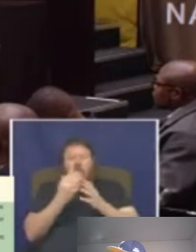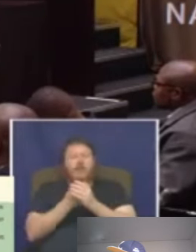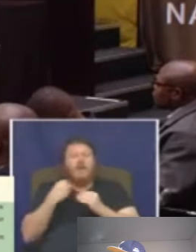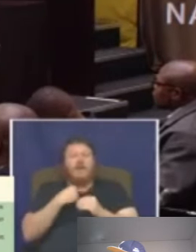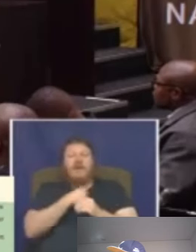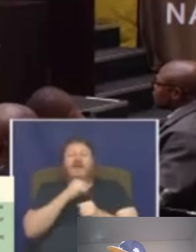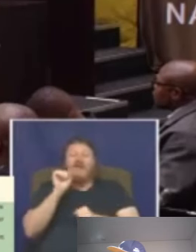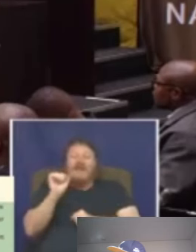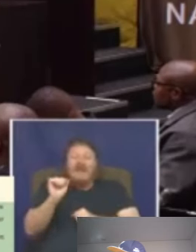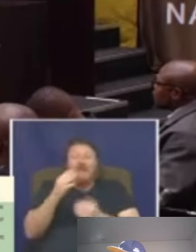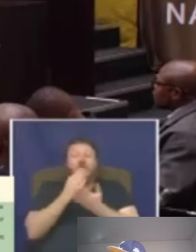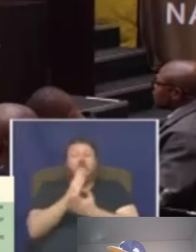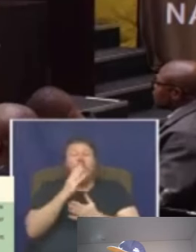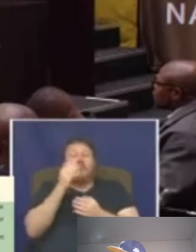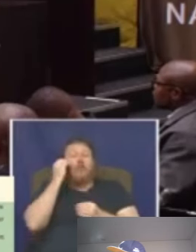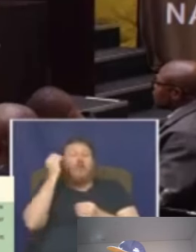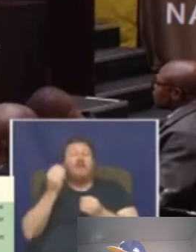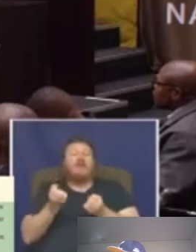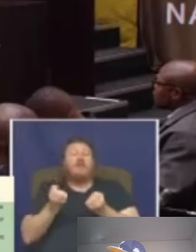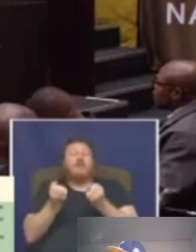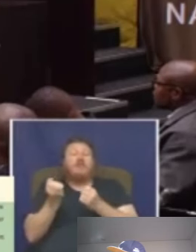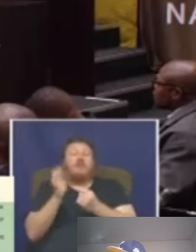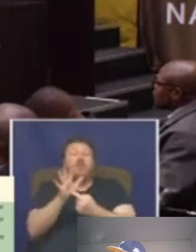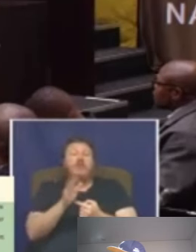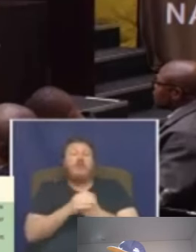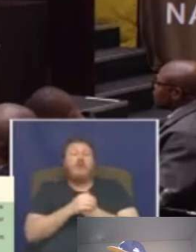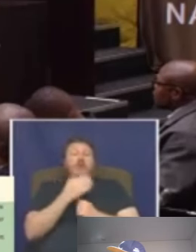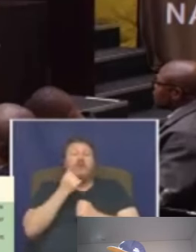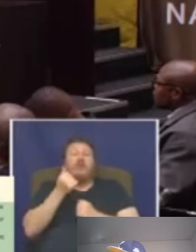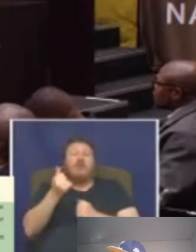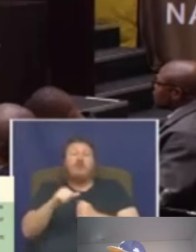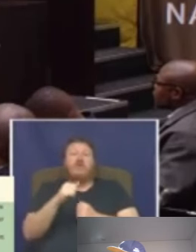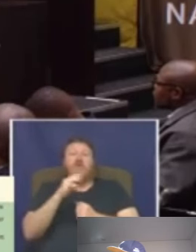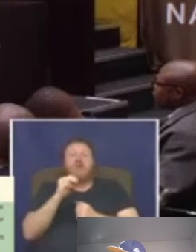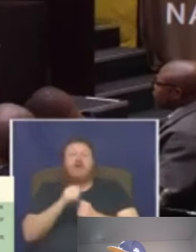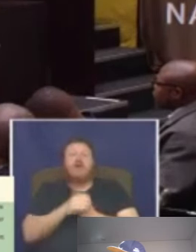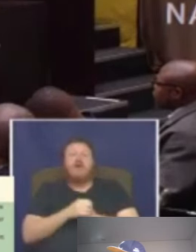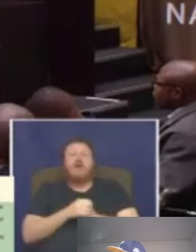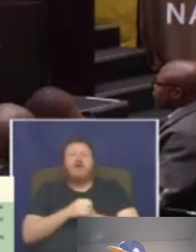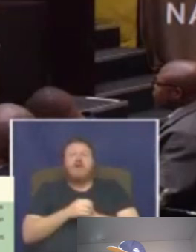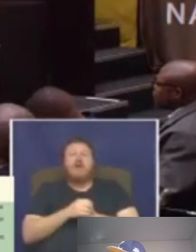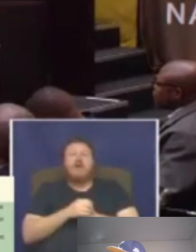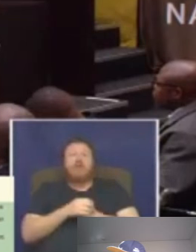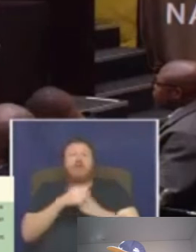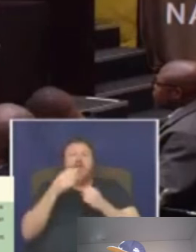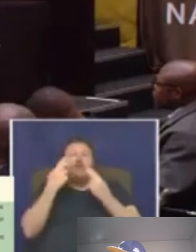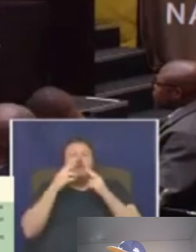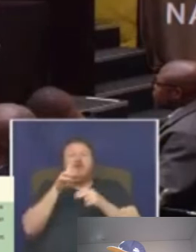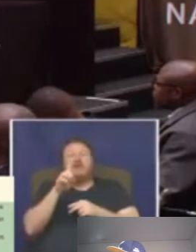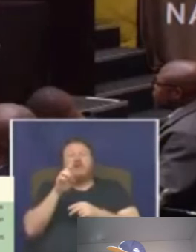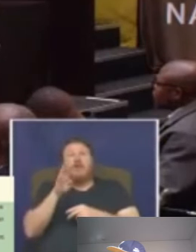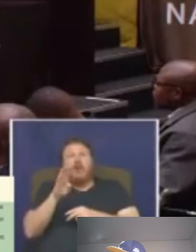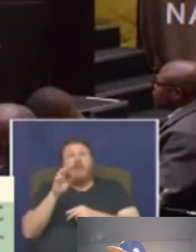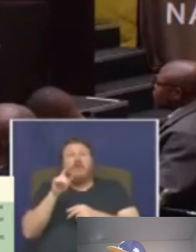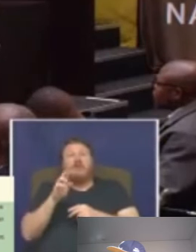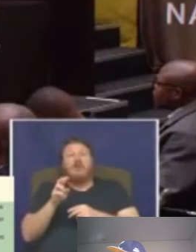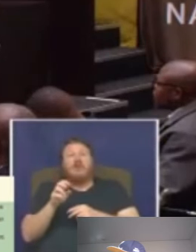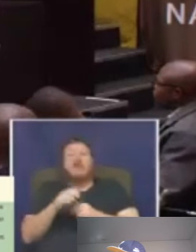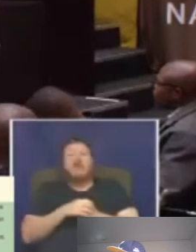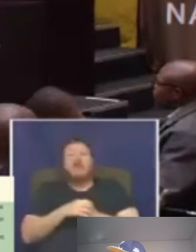has a right to air his views. Please switch off your mic now. Thank you, Honourable de Blok van Scheltinger. For the sake of